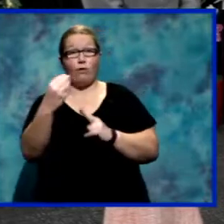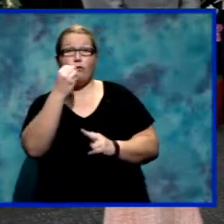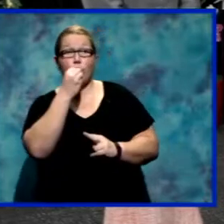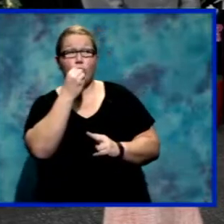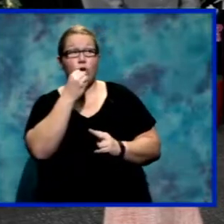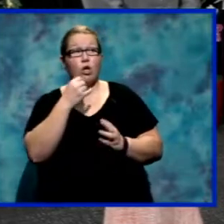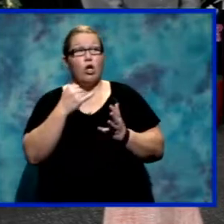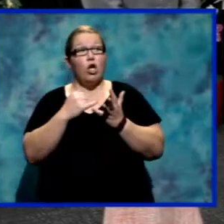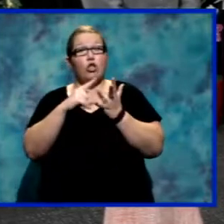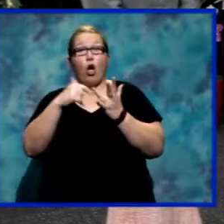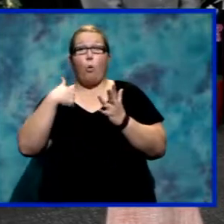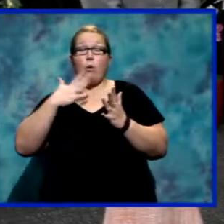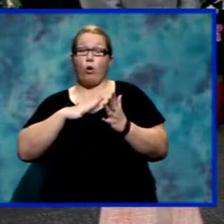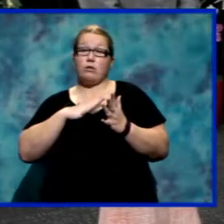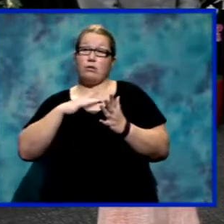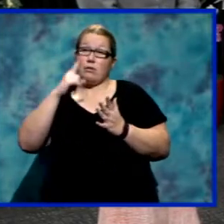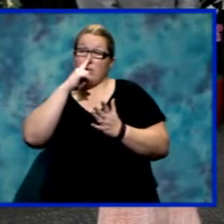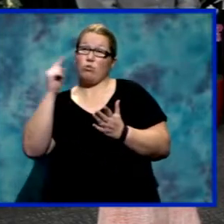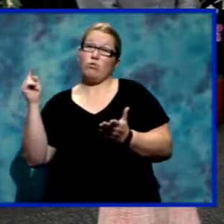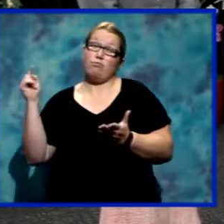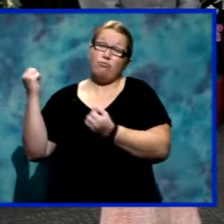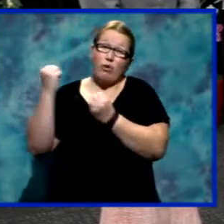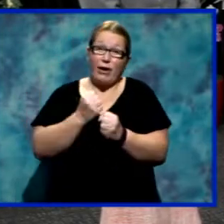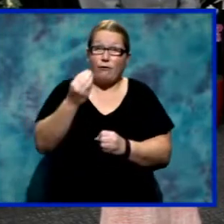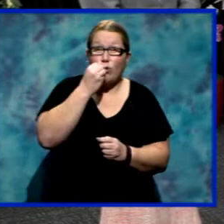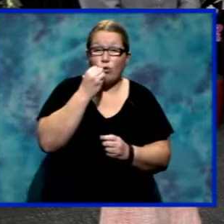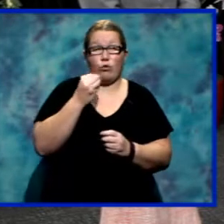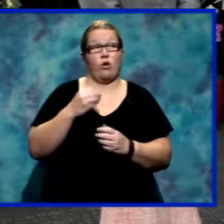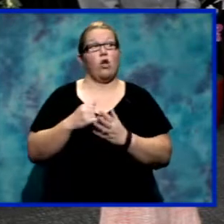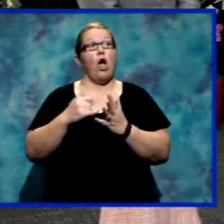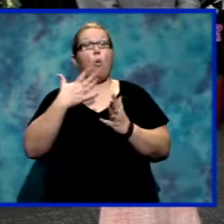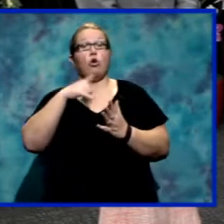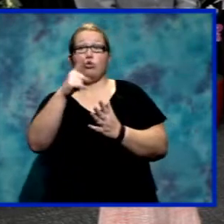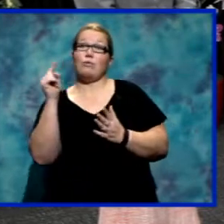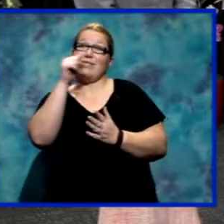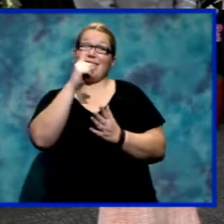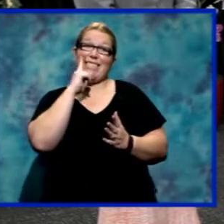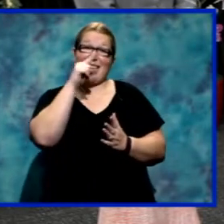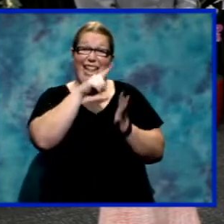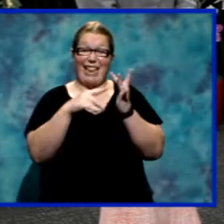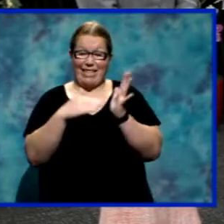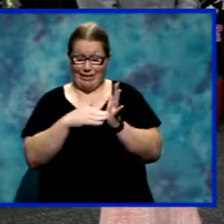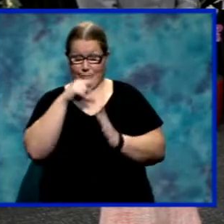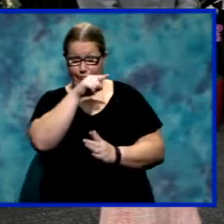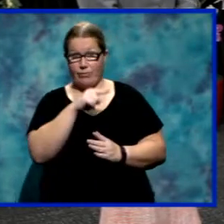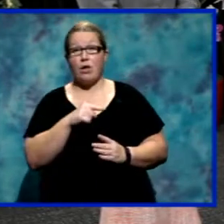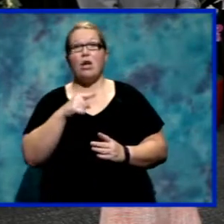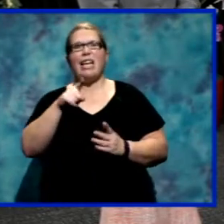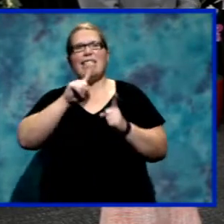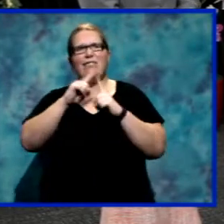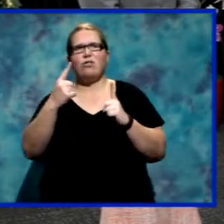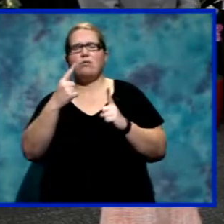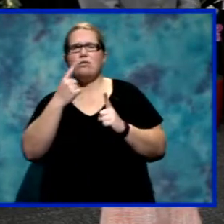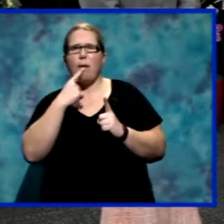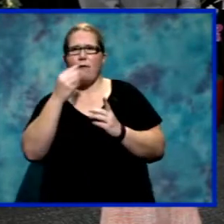bringing even more food to church every Sabbath. And what she wants you to do is come and see her after church. And there's different types of food you can bring. And what